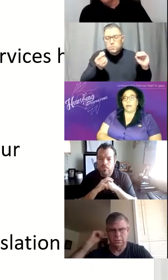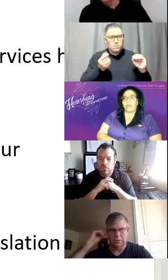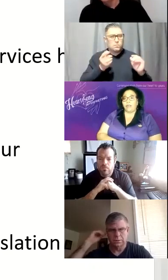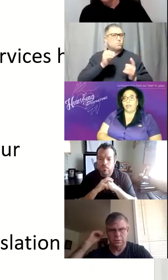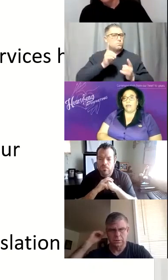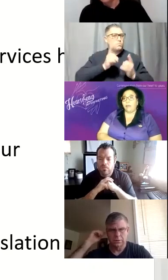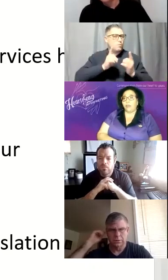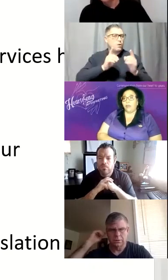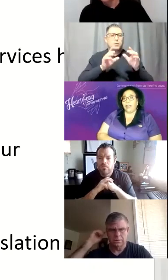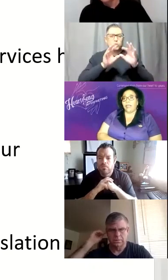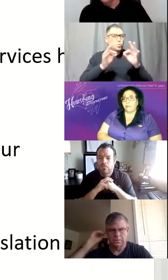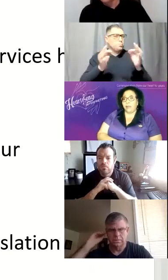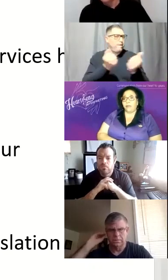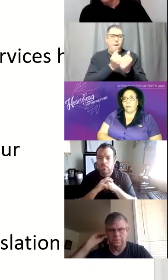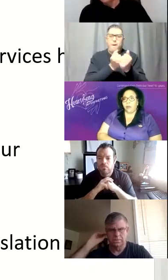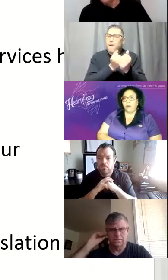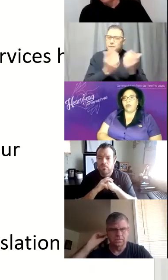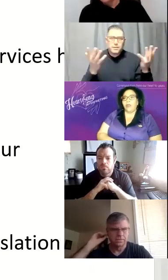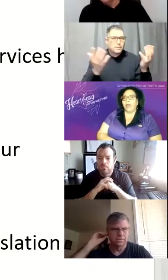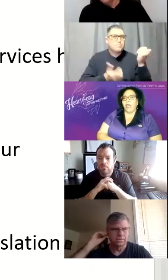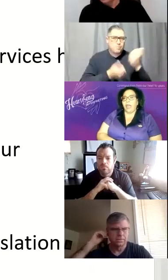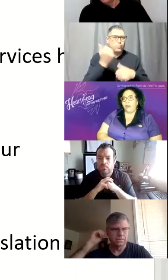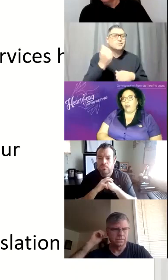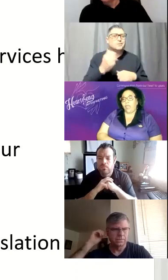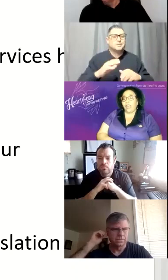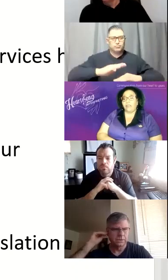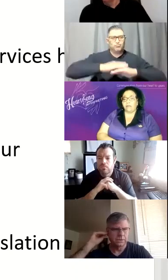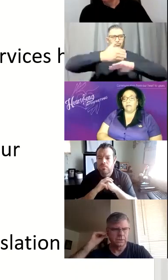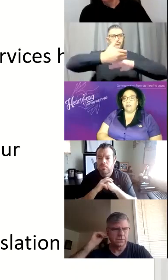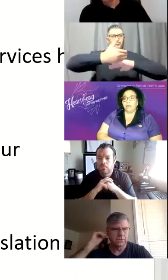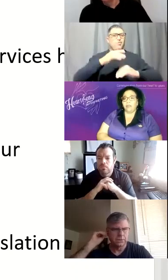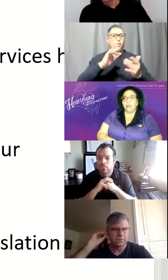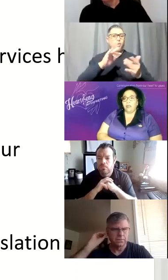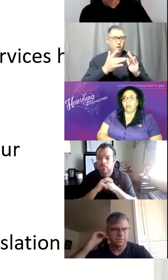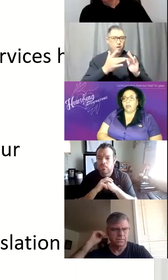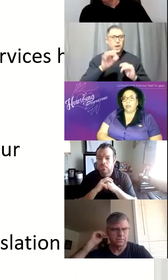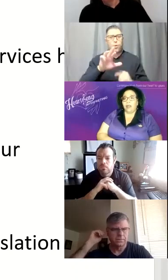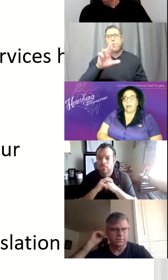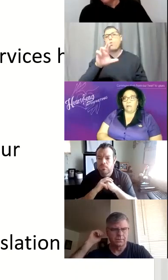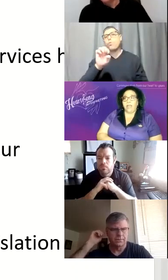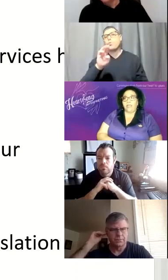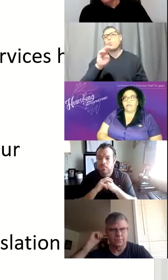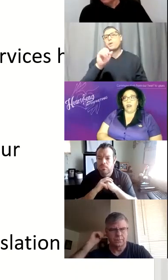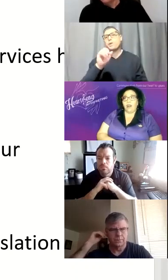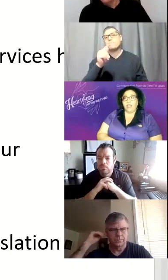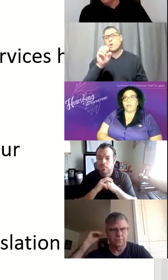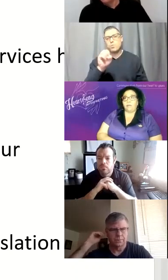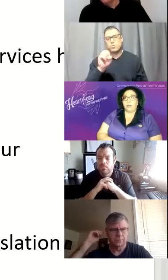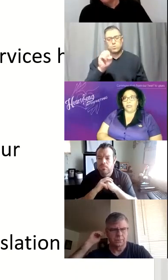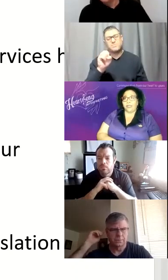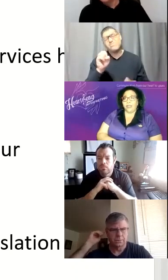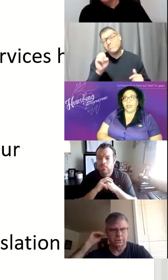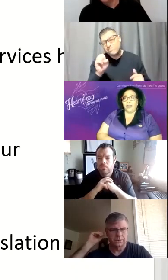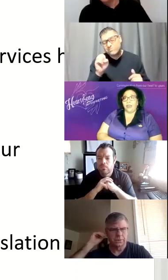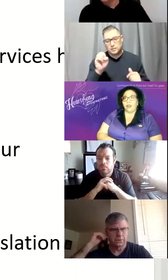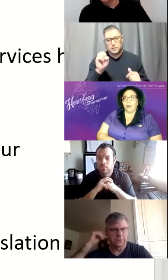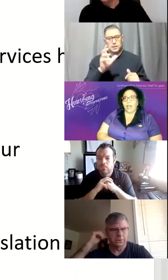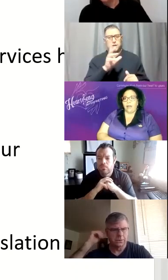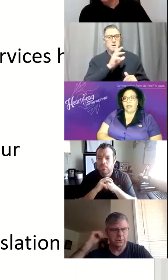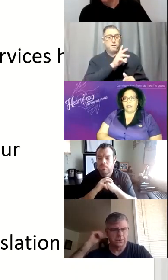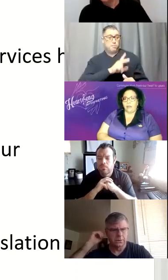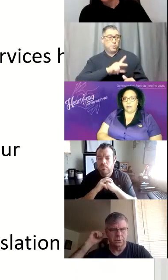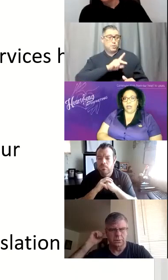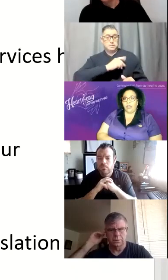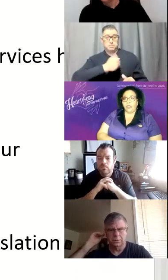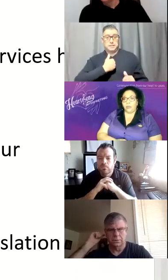interpreting. Most everything we've been doing has been remote and online. As far as personally going